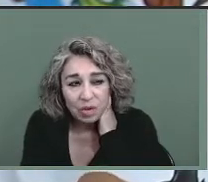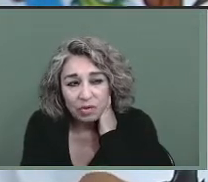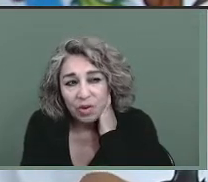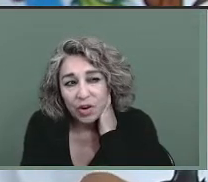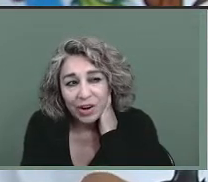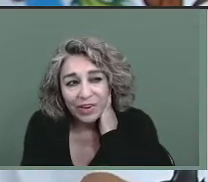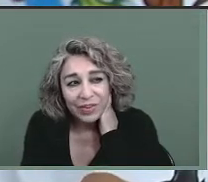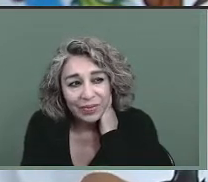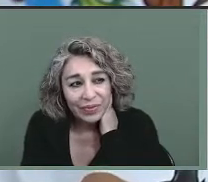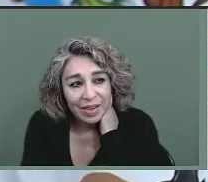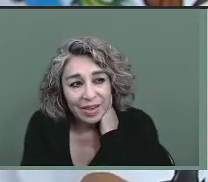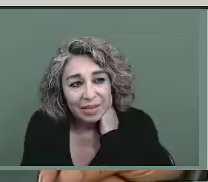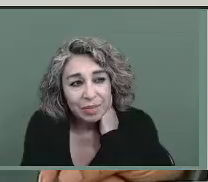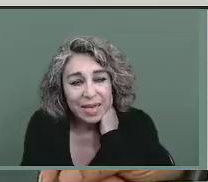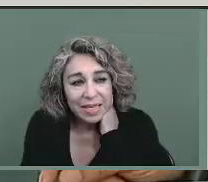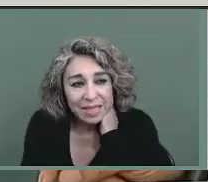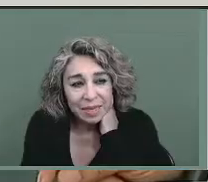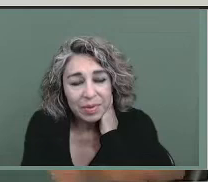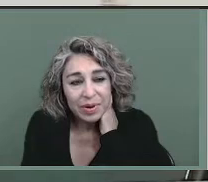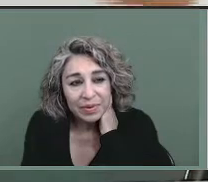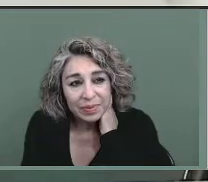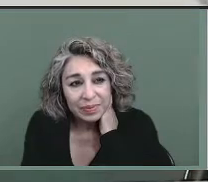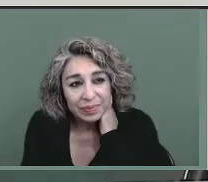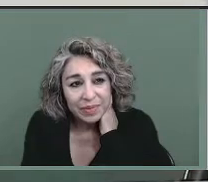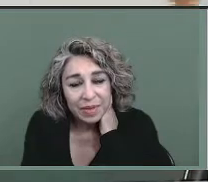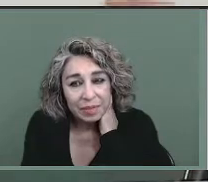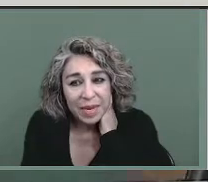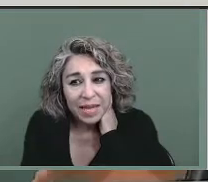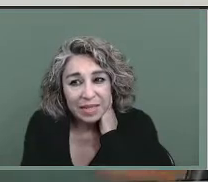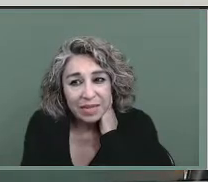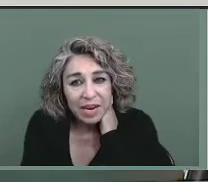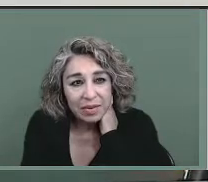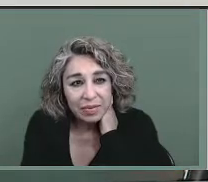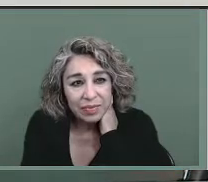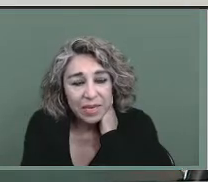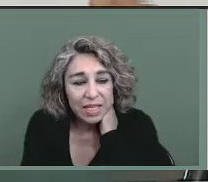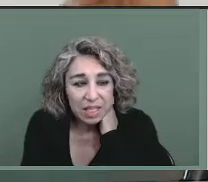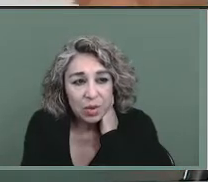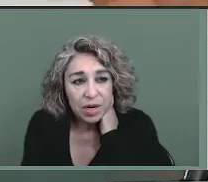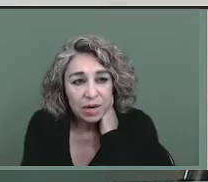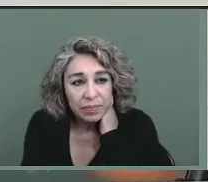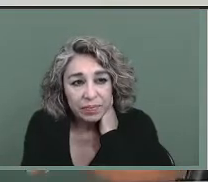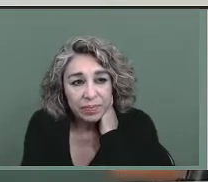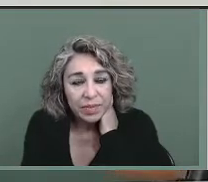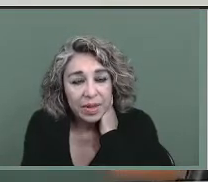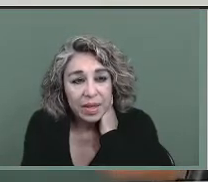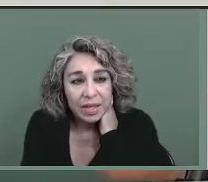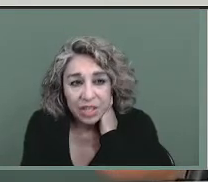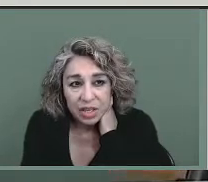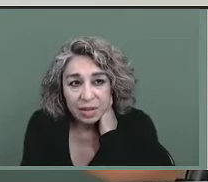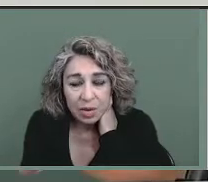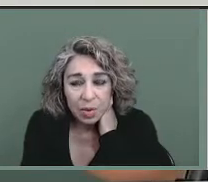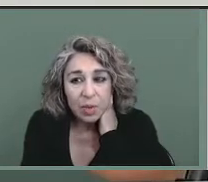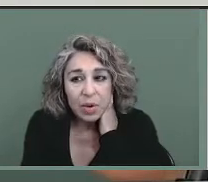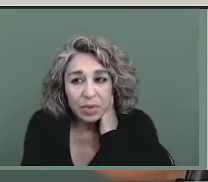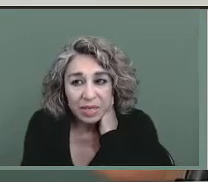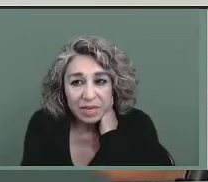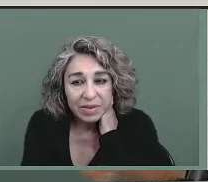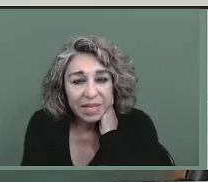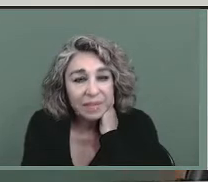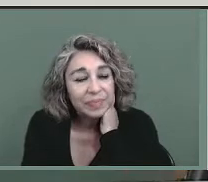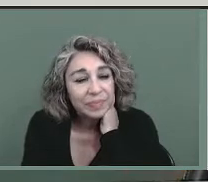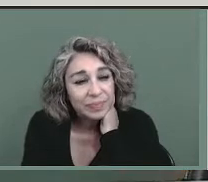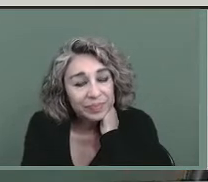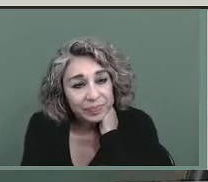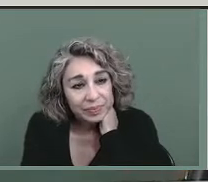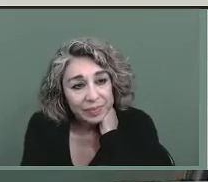No, four, by December. But as of now, it's lowered than what we received